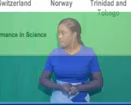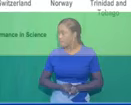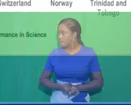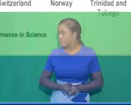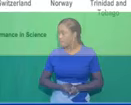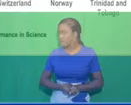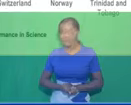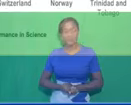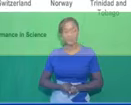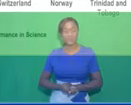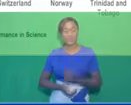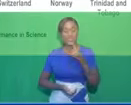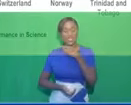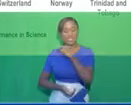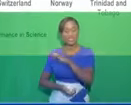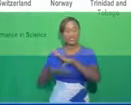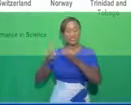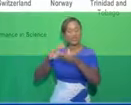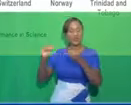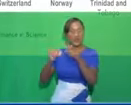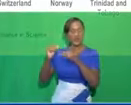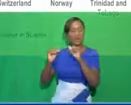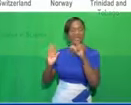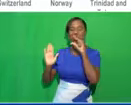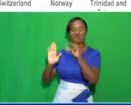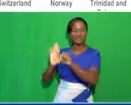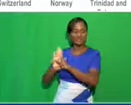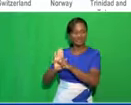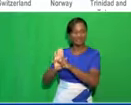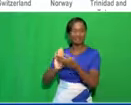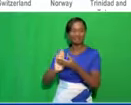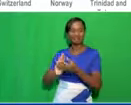And let me tell you the story behind this graph.